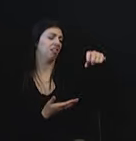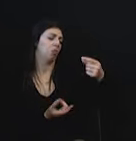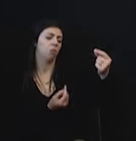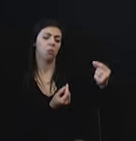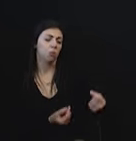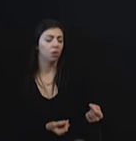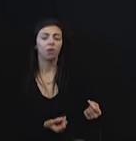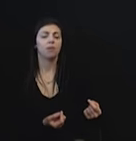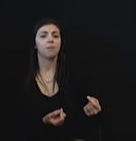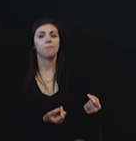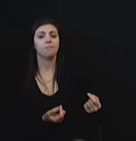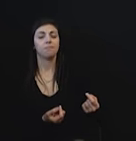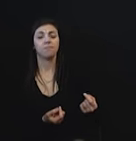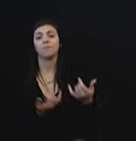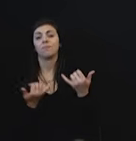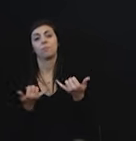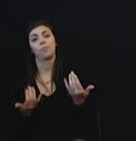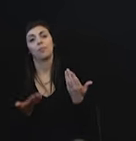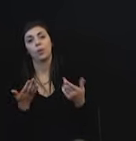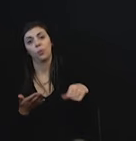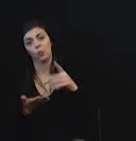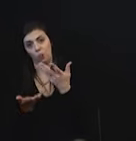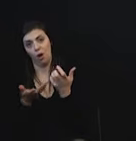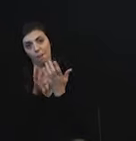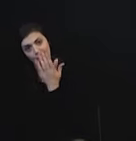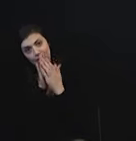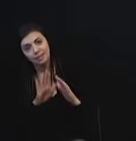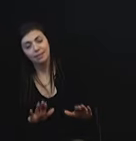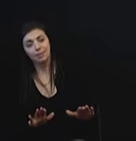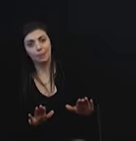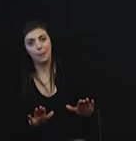And right now you may want peace.